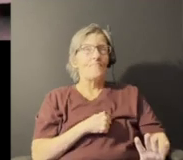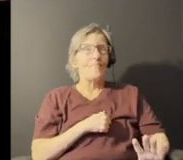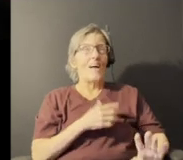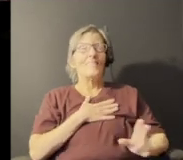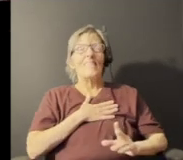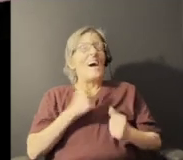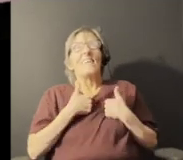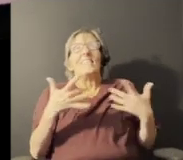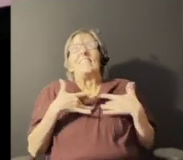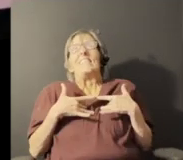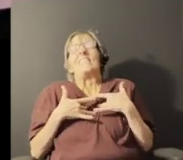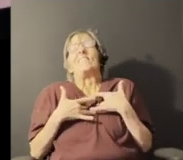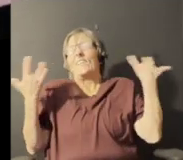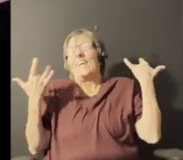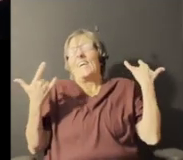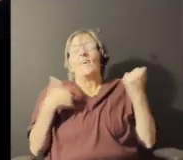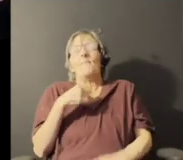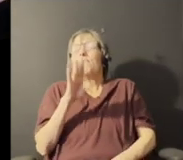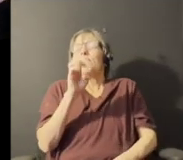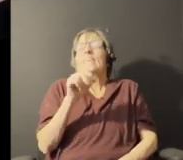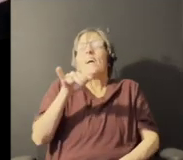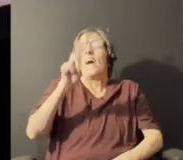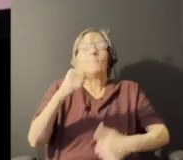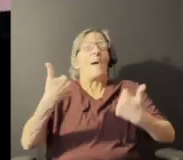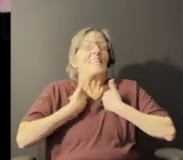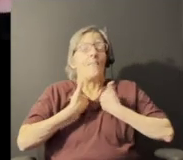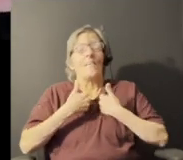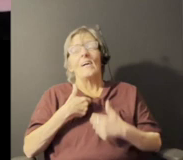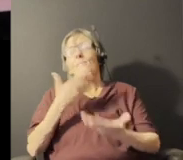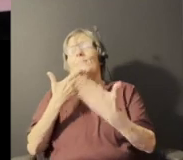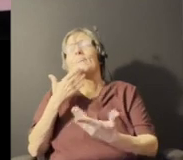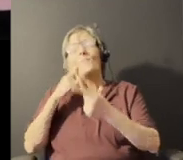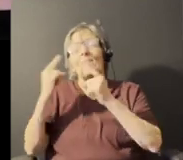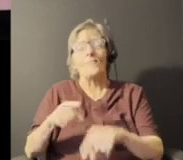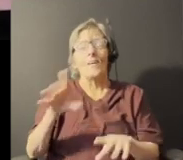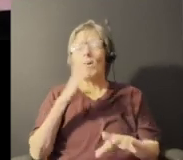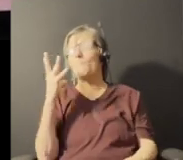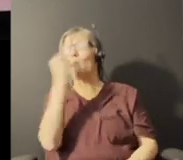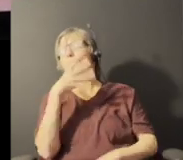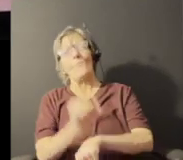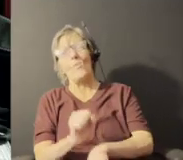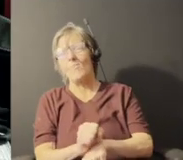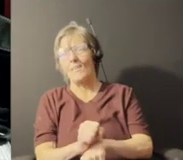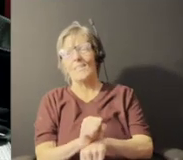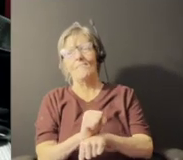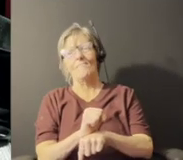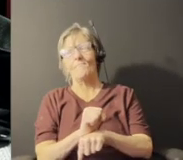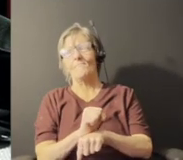just beyond myself, to be honest. So no, it's really cool. I'm so glad you could. And gorgeous work.